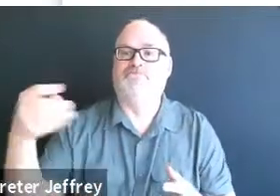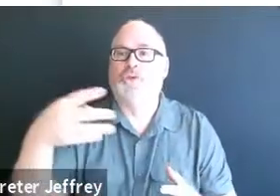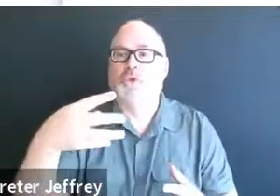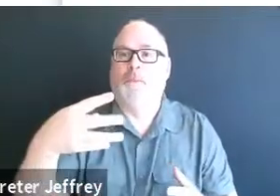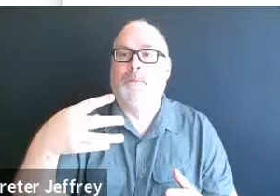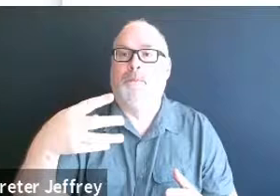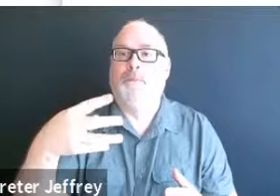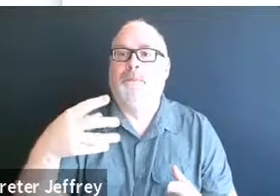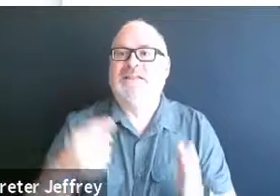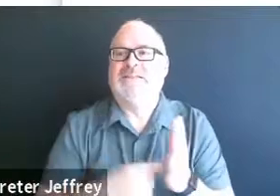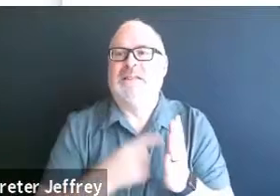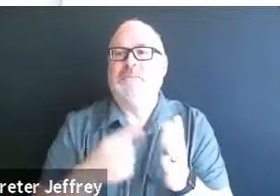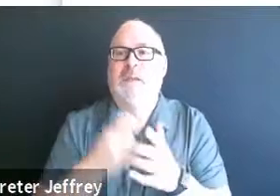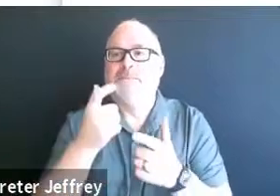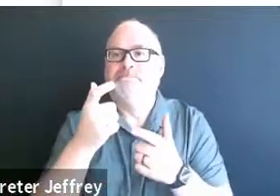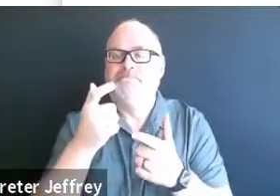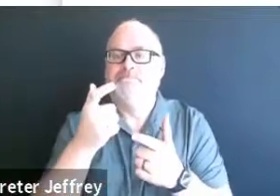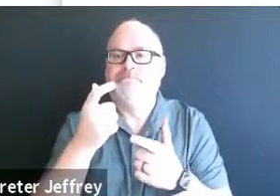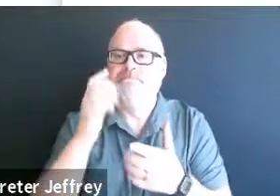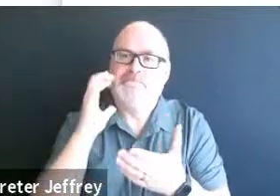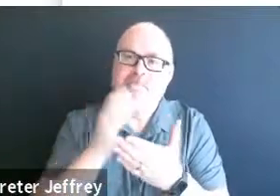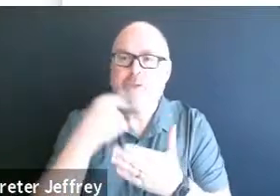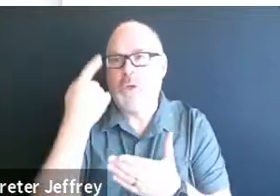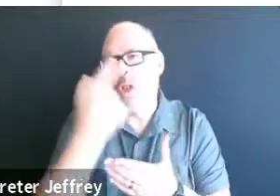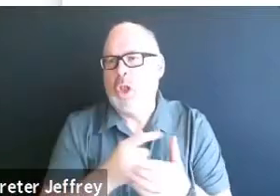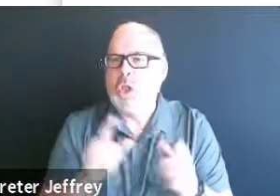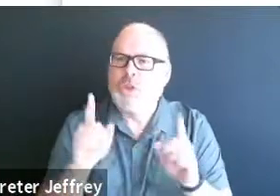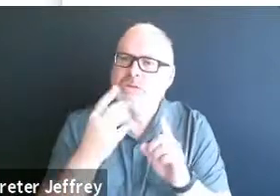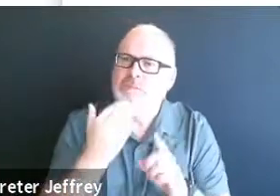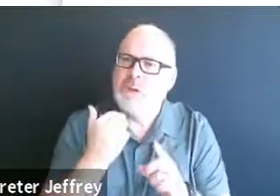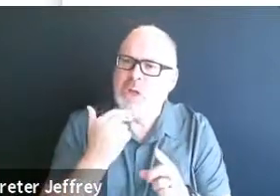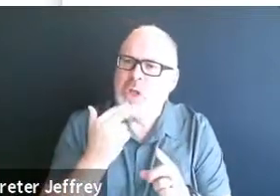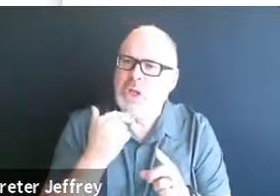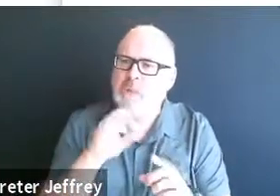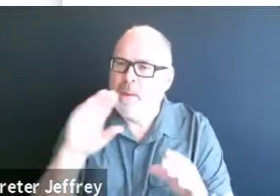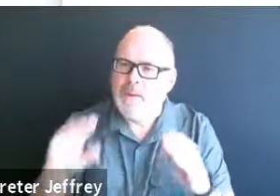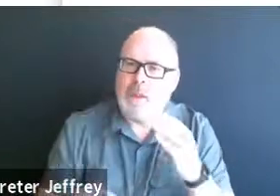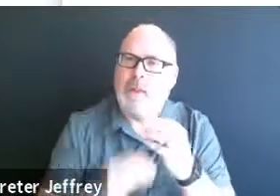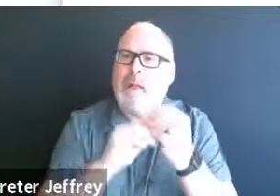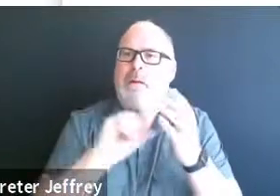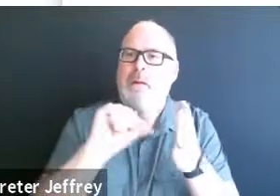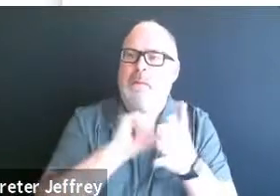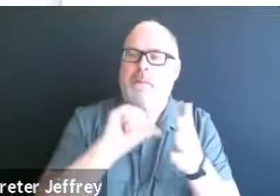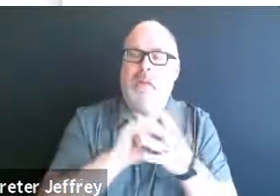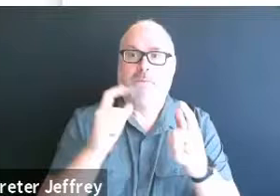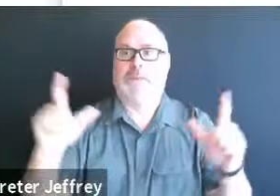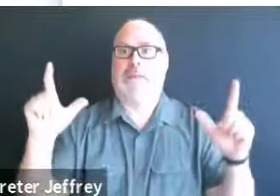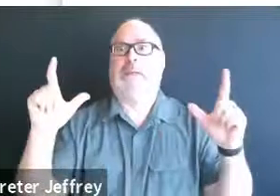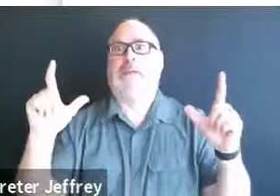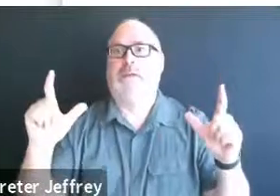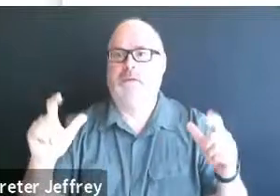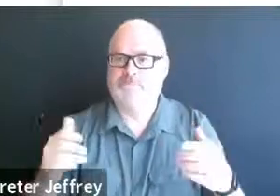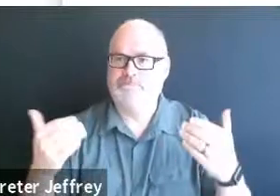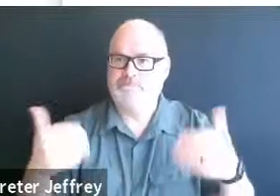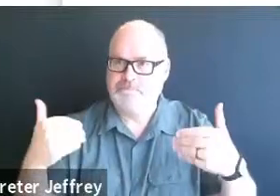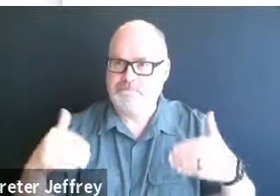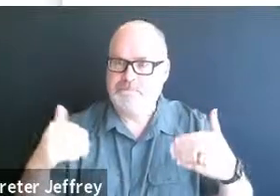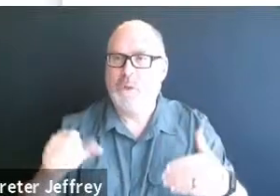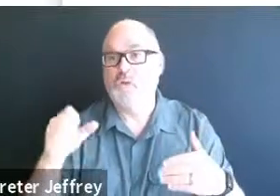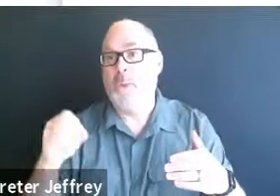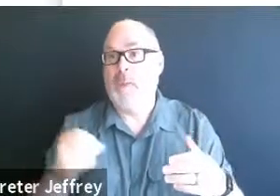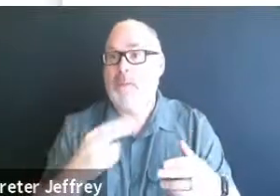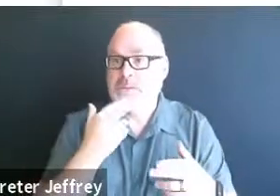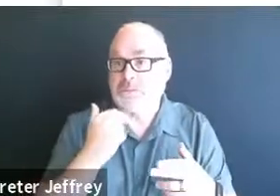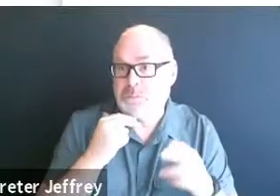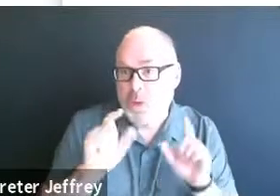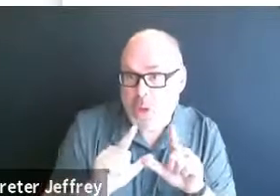this pictures, they look small when you grab them, but then when you put them in the page, they're huge. Or they might be too small. So you